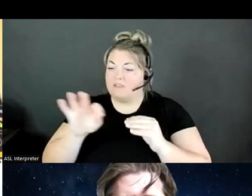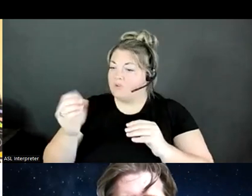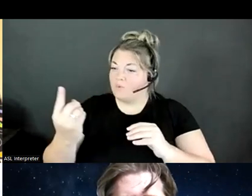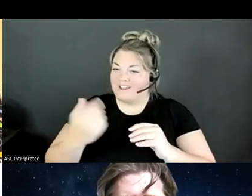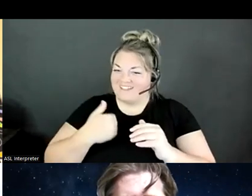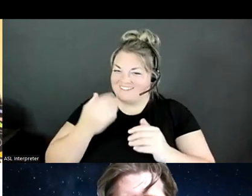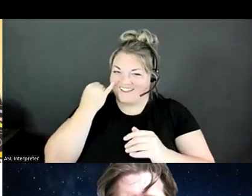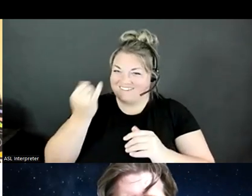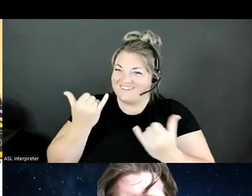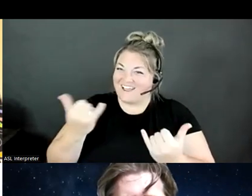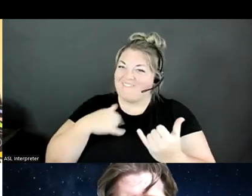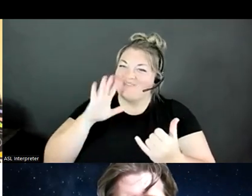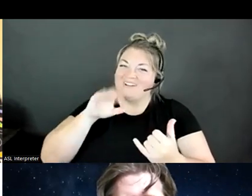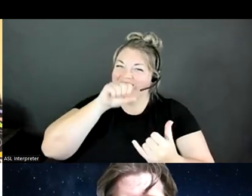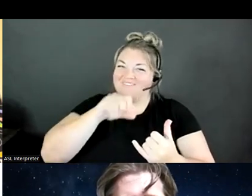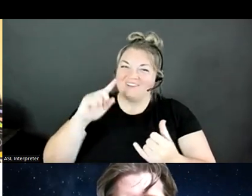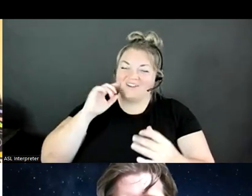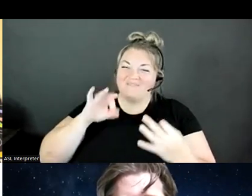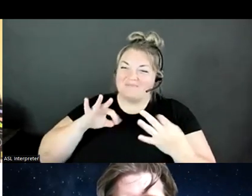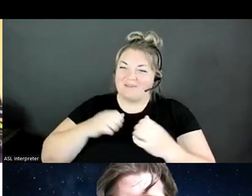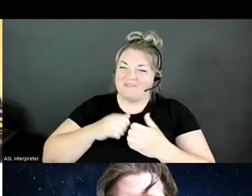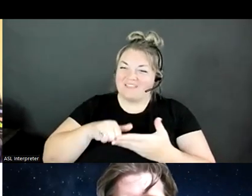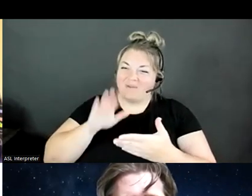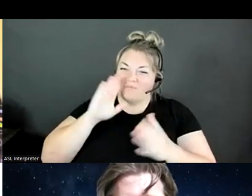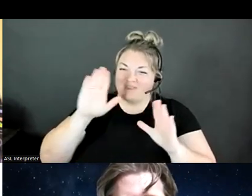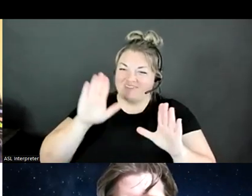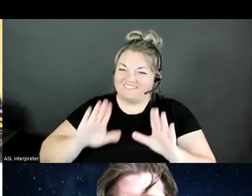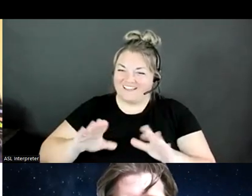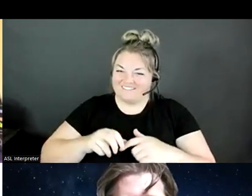hear, Yeah. again, feedback on that would be fantastic.